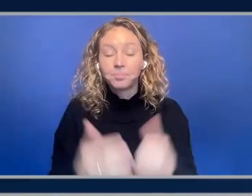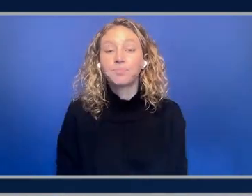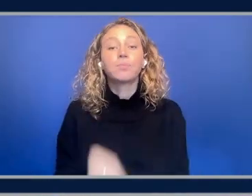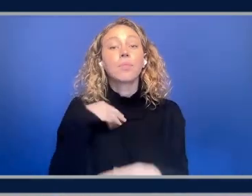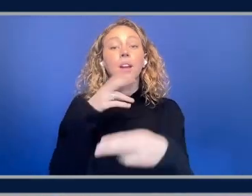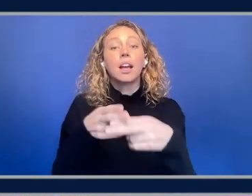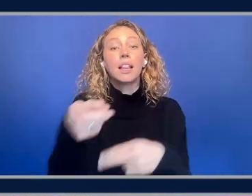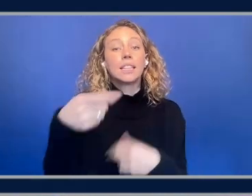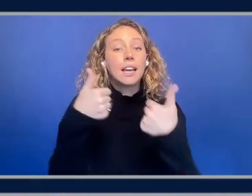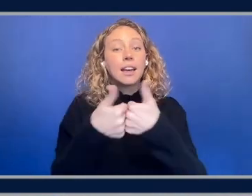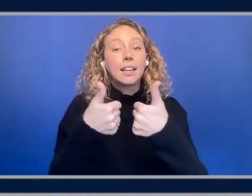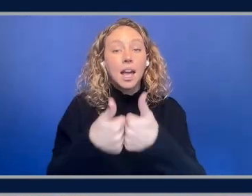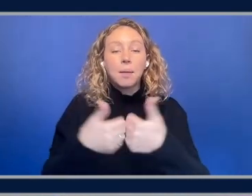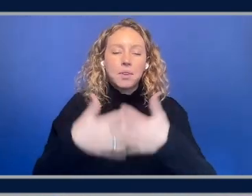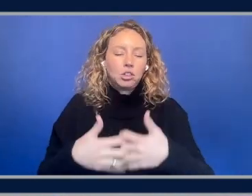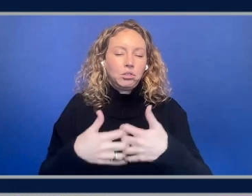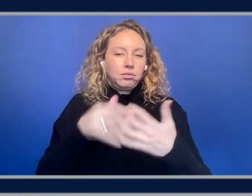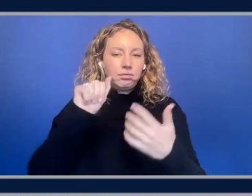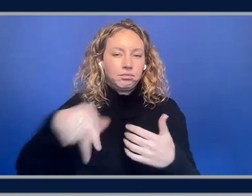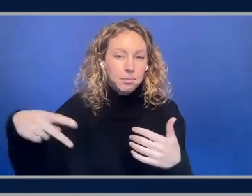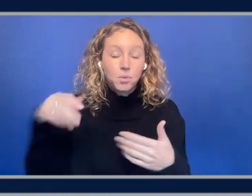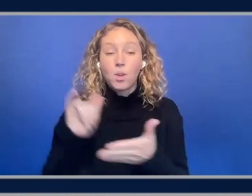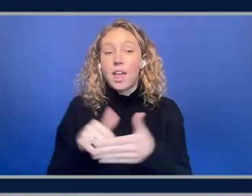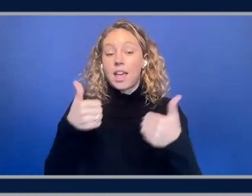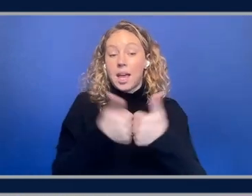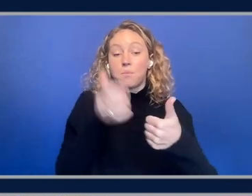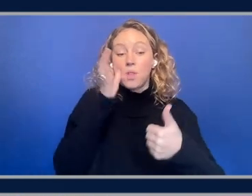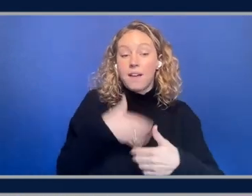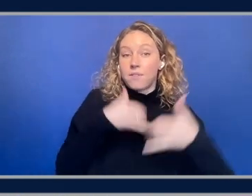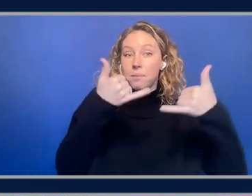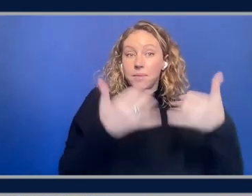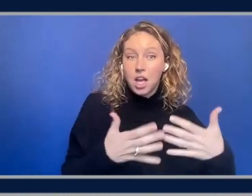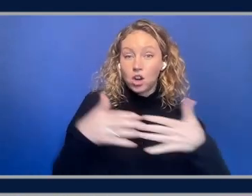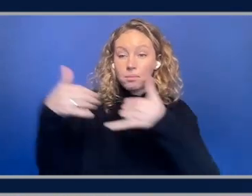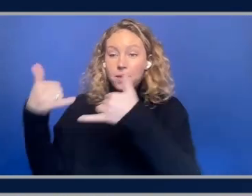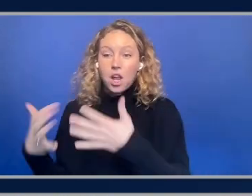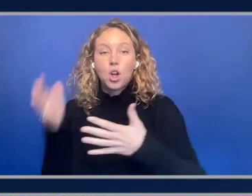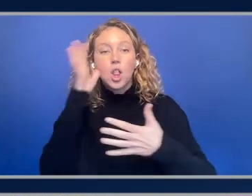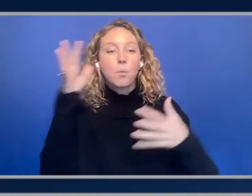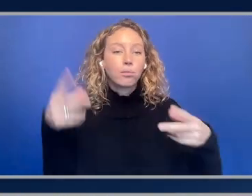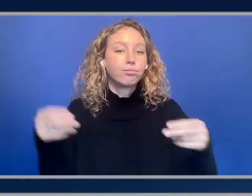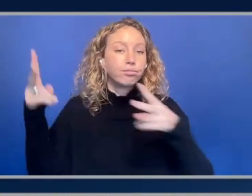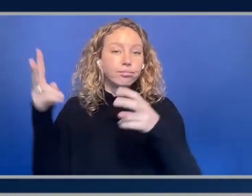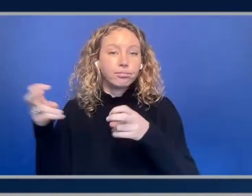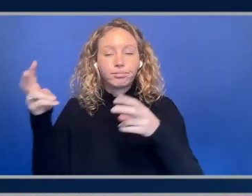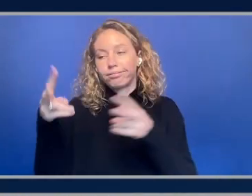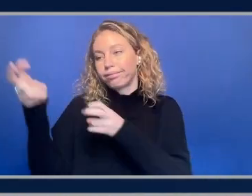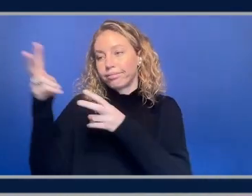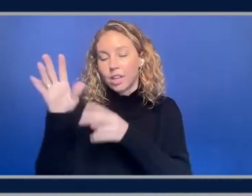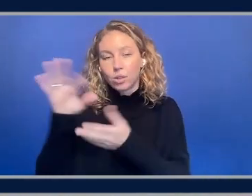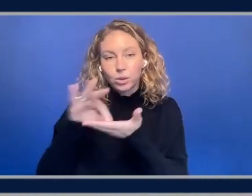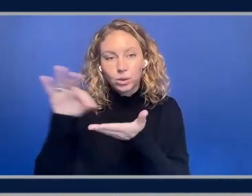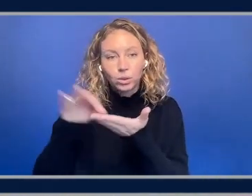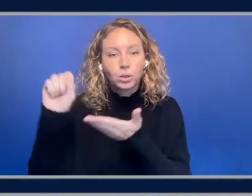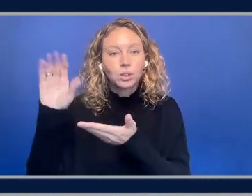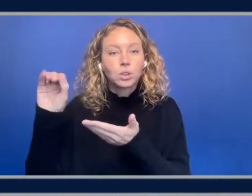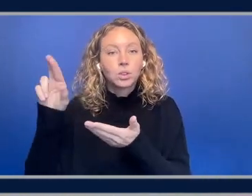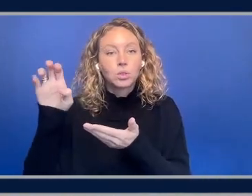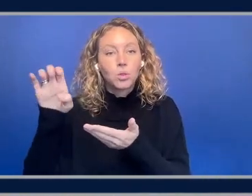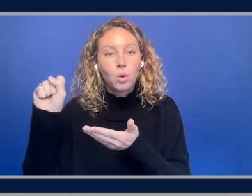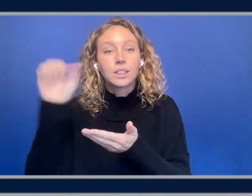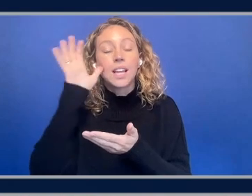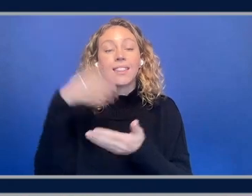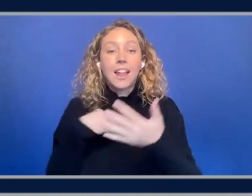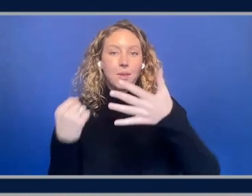engine application. So the idea is the game will have players will be updating scores, and then we'll have a multi-region leaderboard. But let's